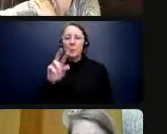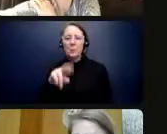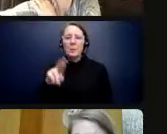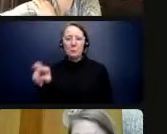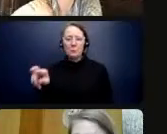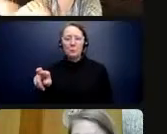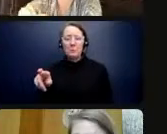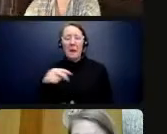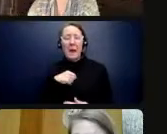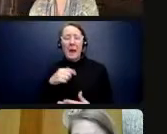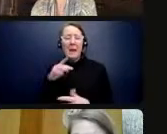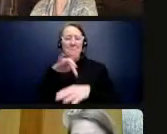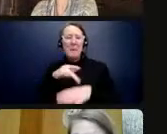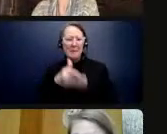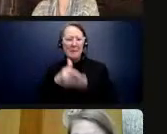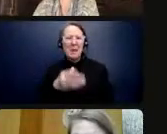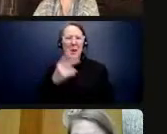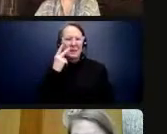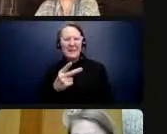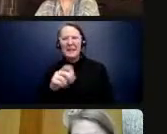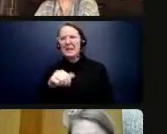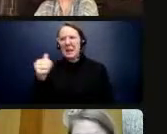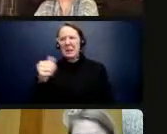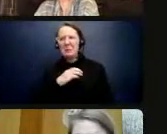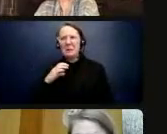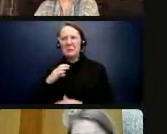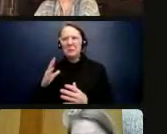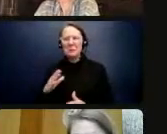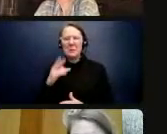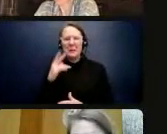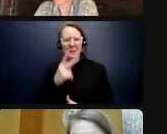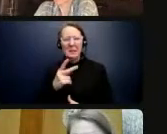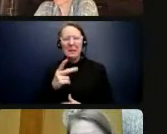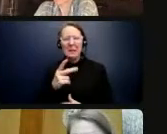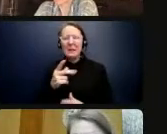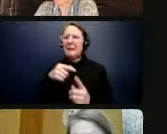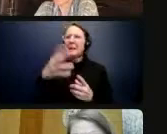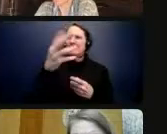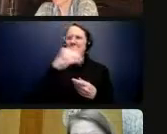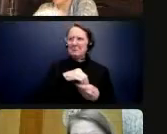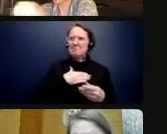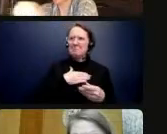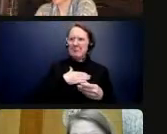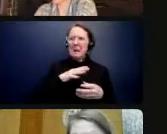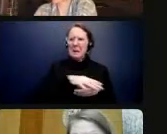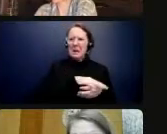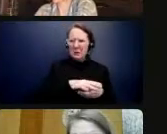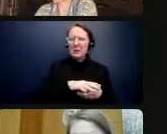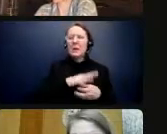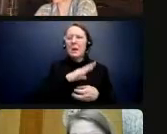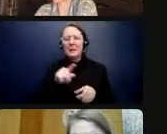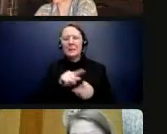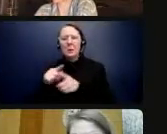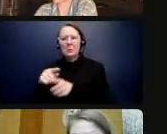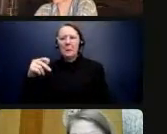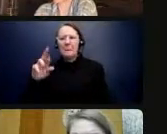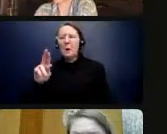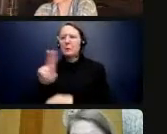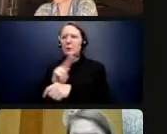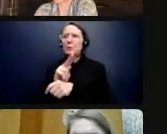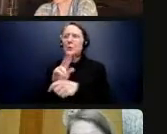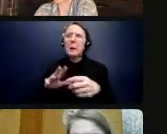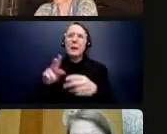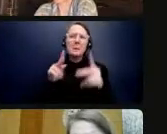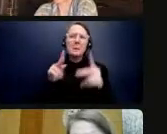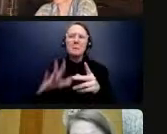have too. And not only is that in my ward, but it's also a park that is used by the whole city. So